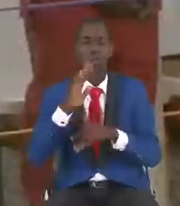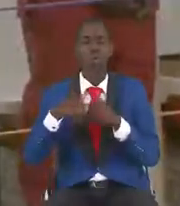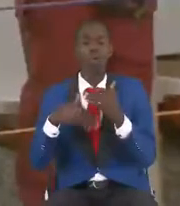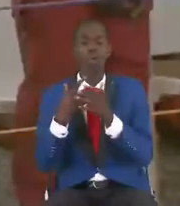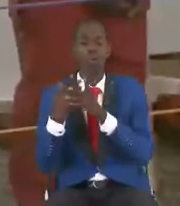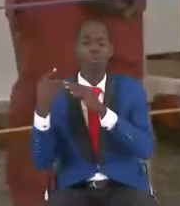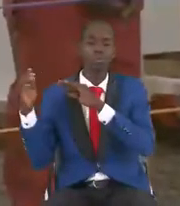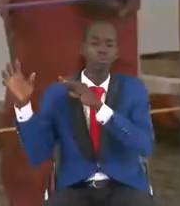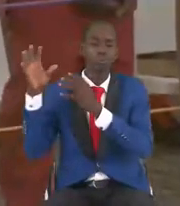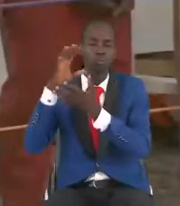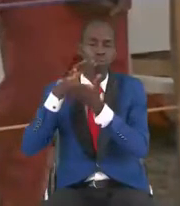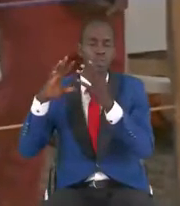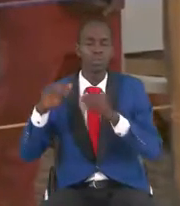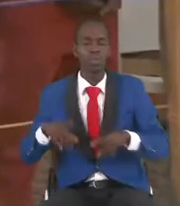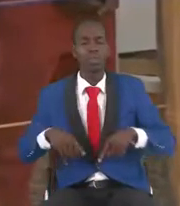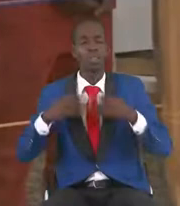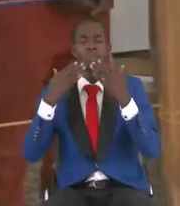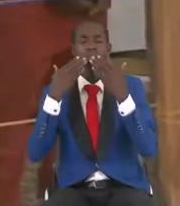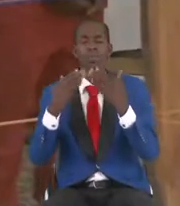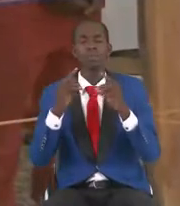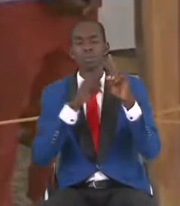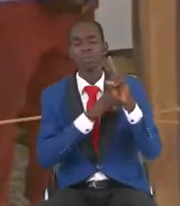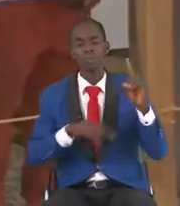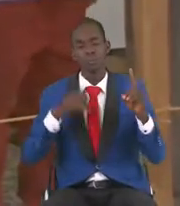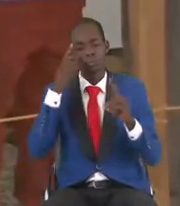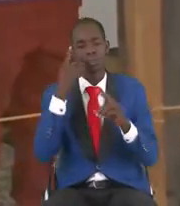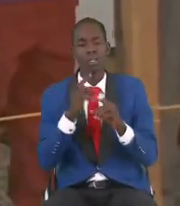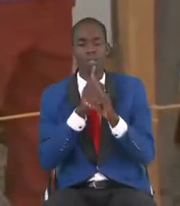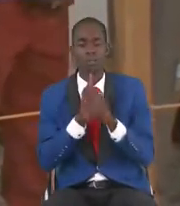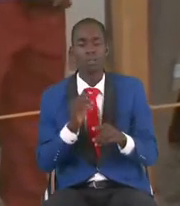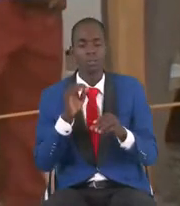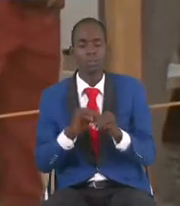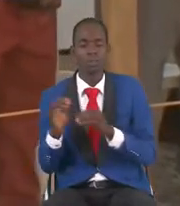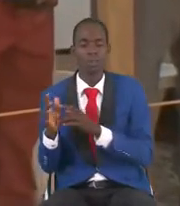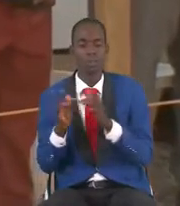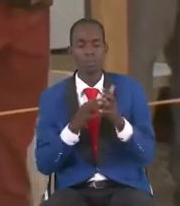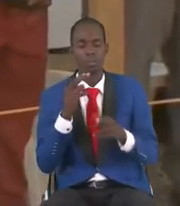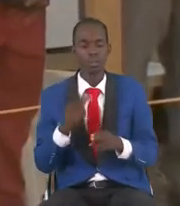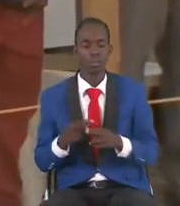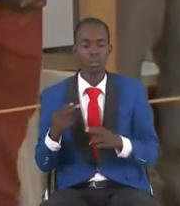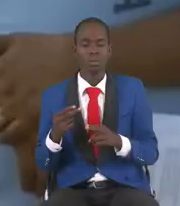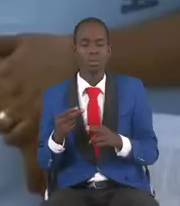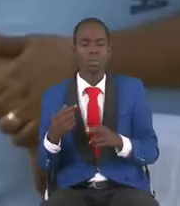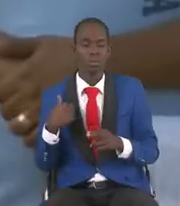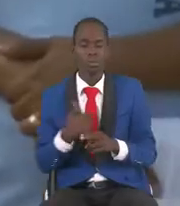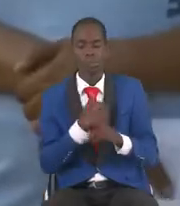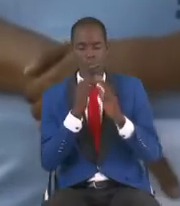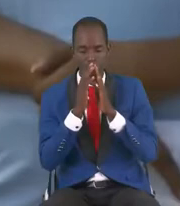life. Thank you, Lord, for the answer. In Jesus' name, we pray.